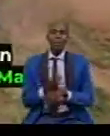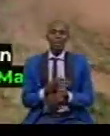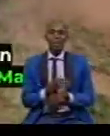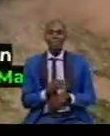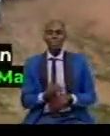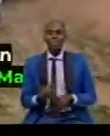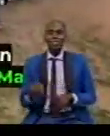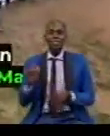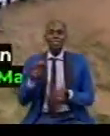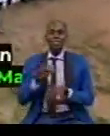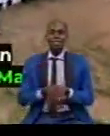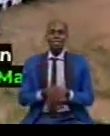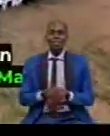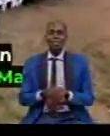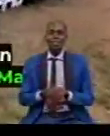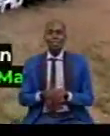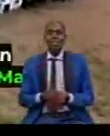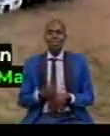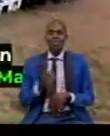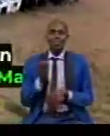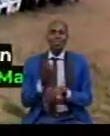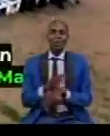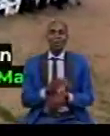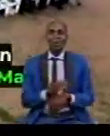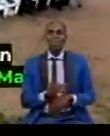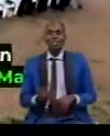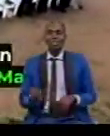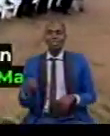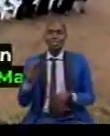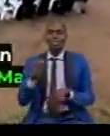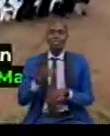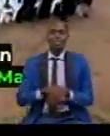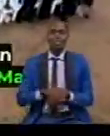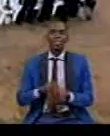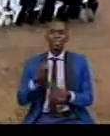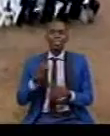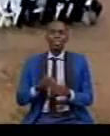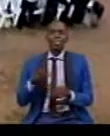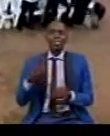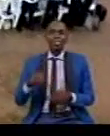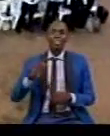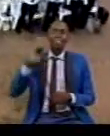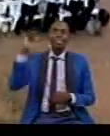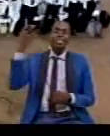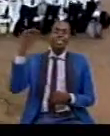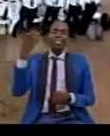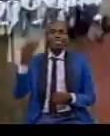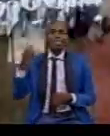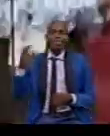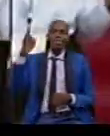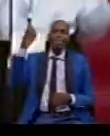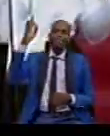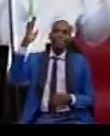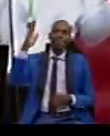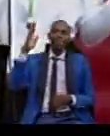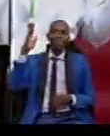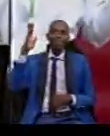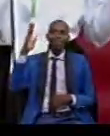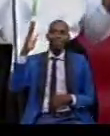your screen. There is a link going on your screen. Click on that link.